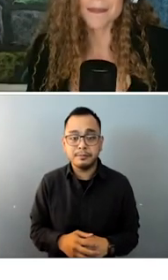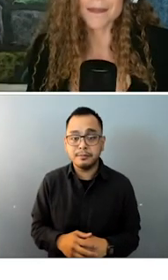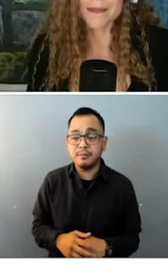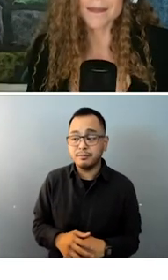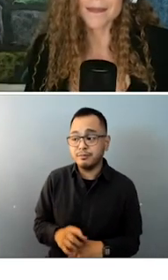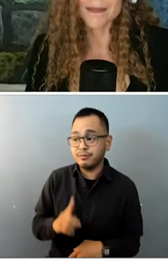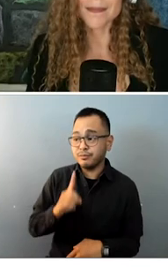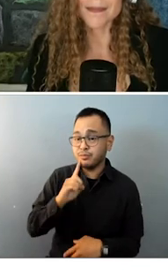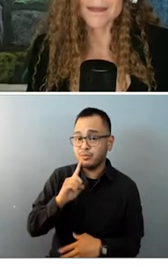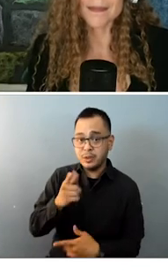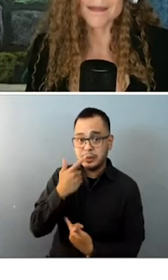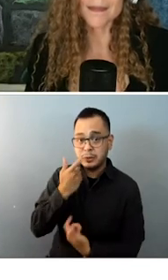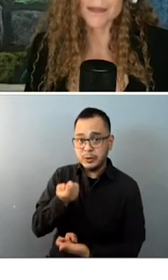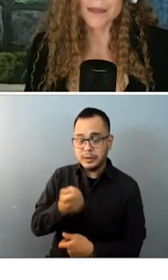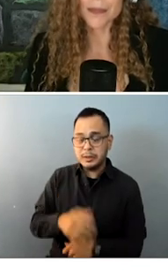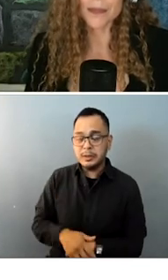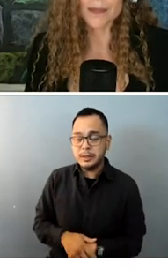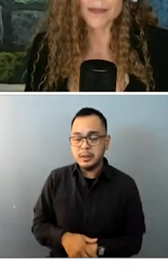Well, it's interesting.